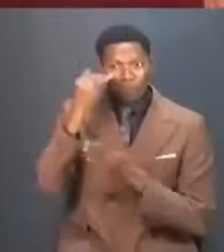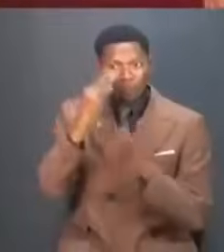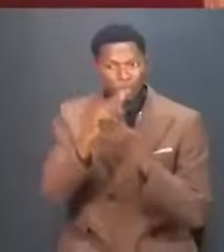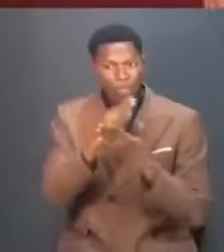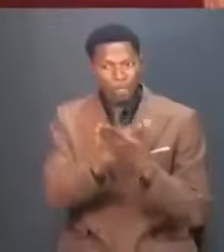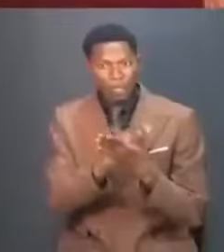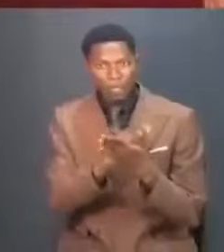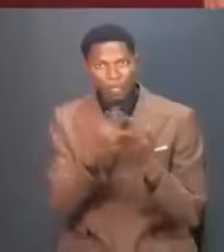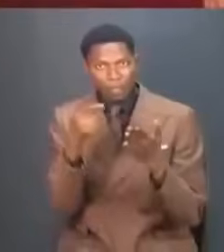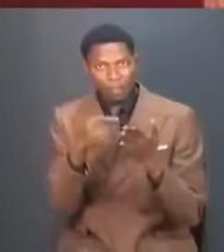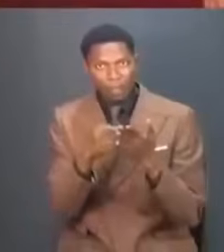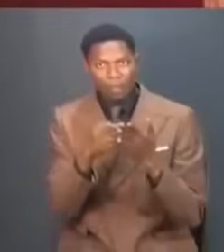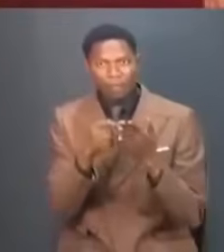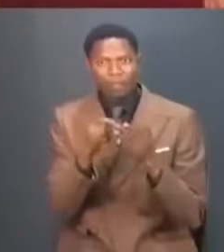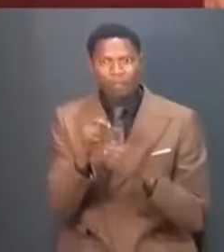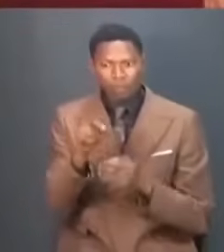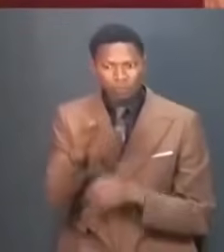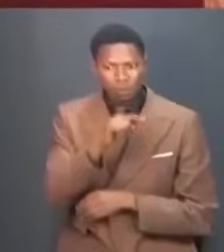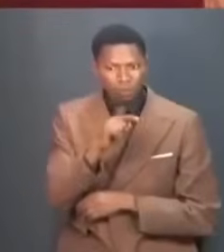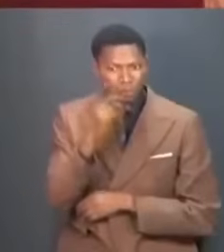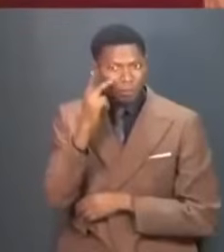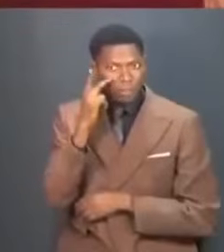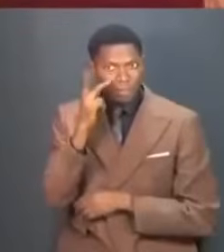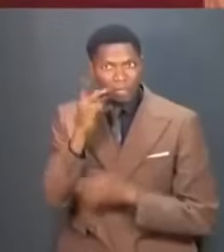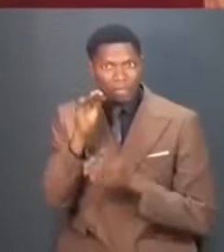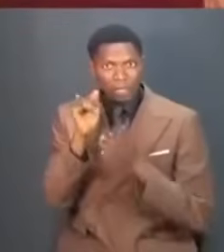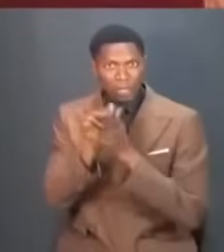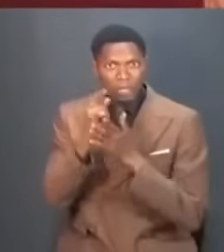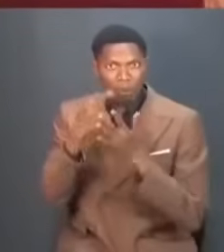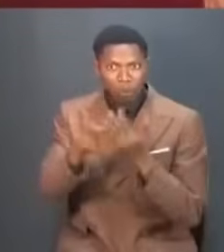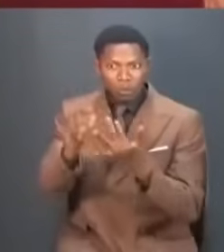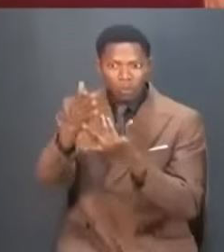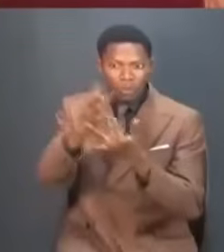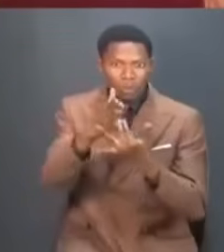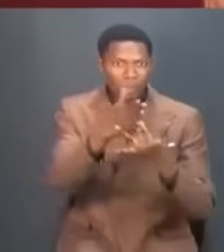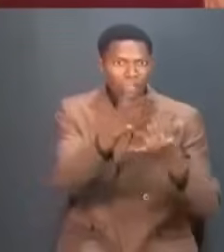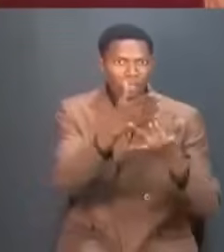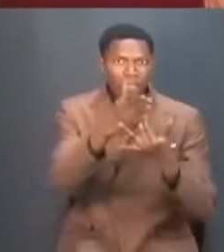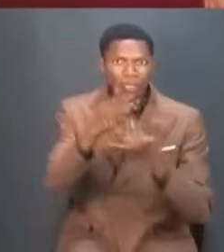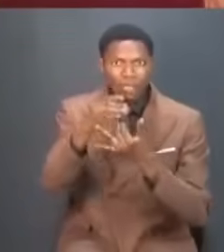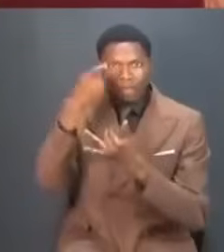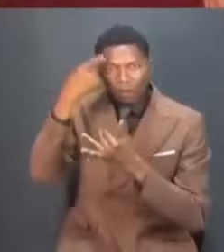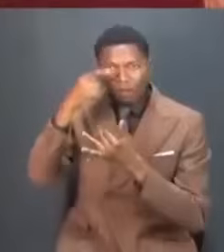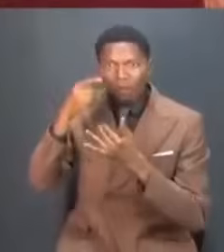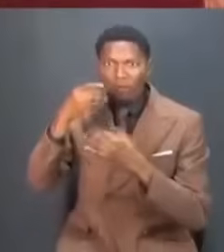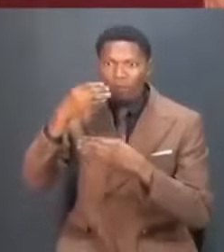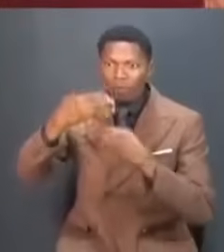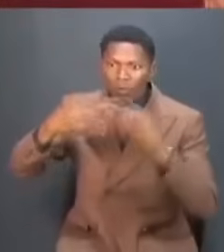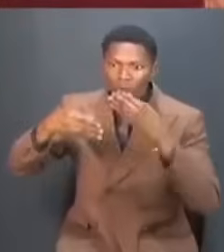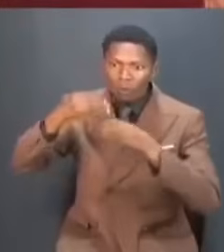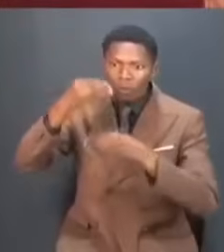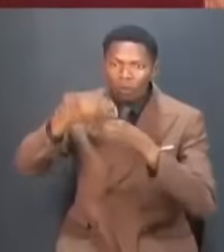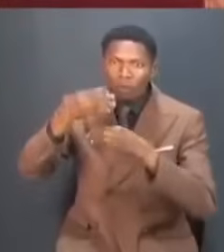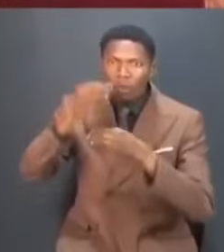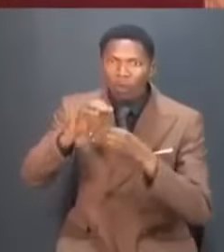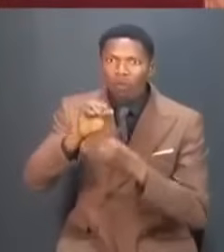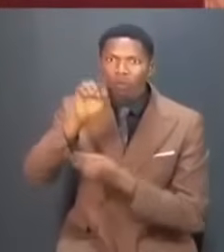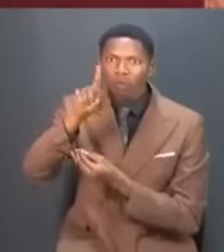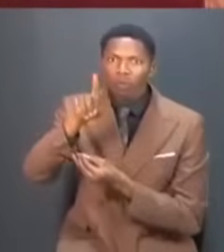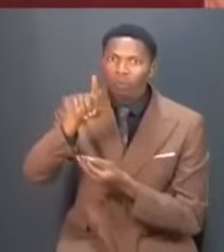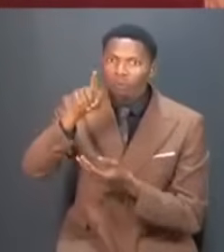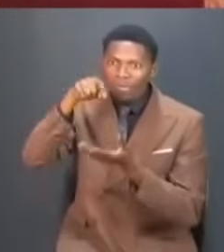you saw that allocation has been made for the construction of 1,000